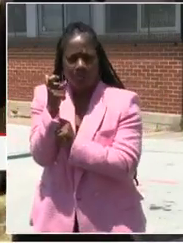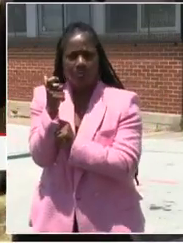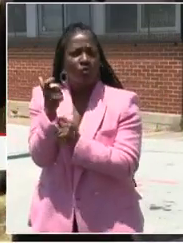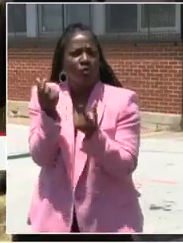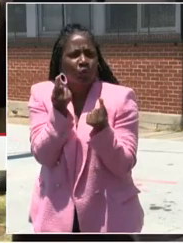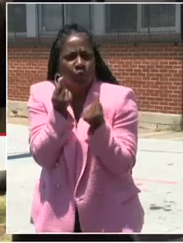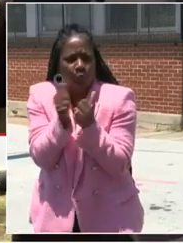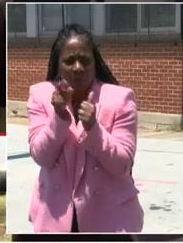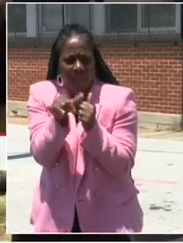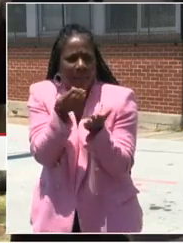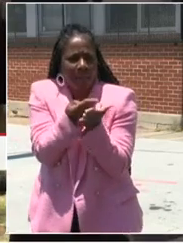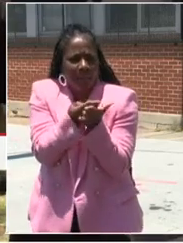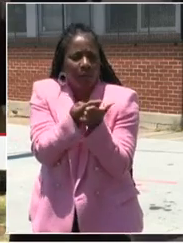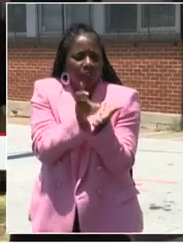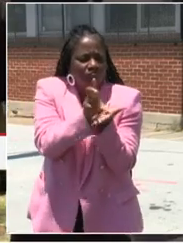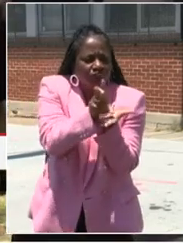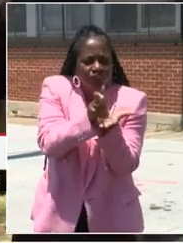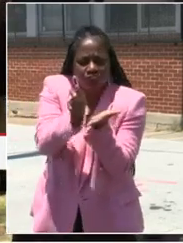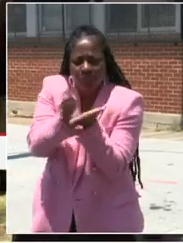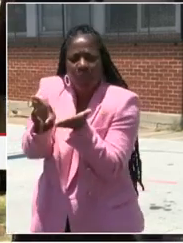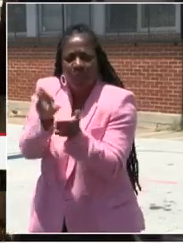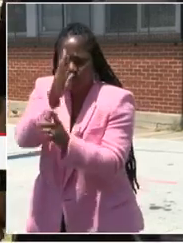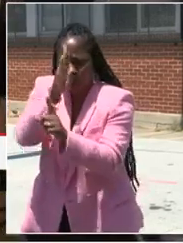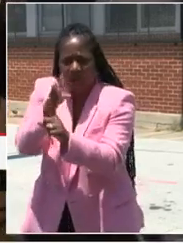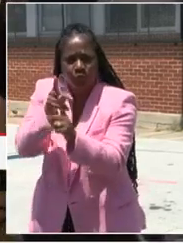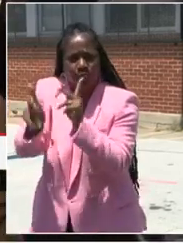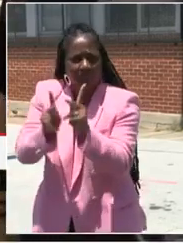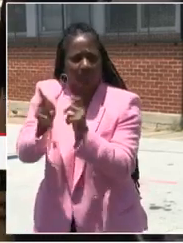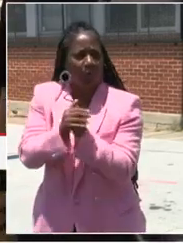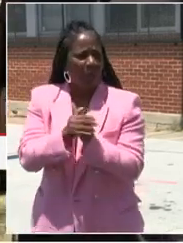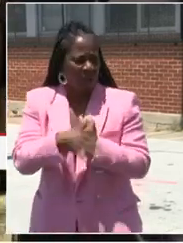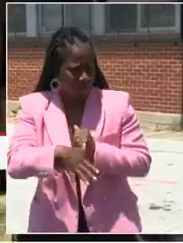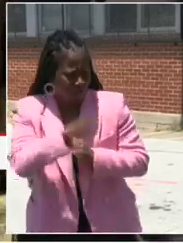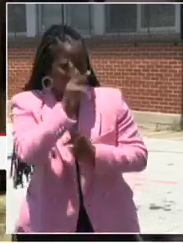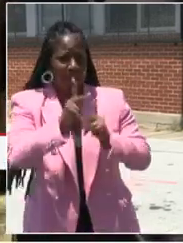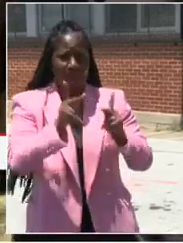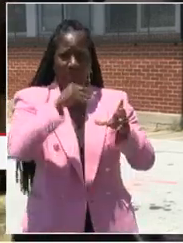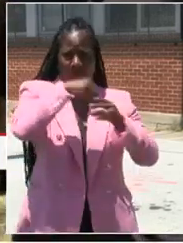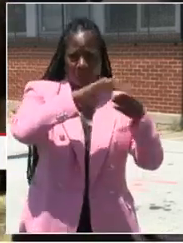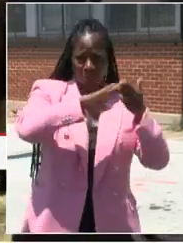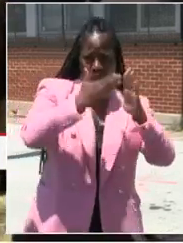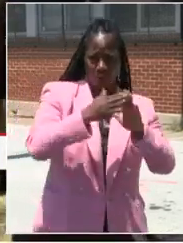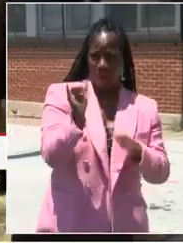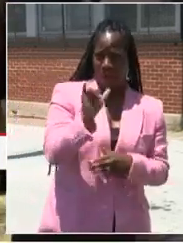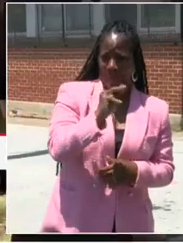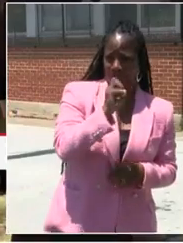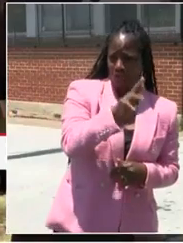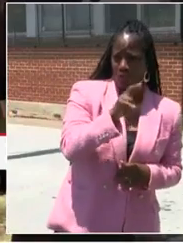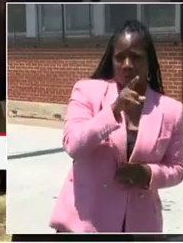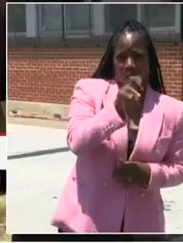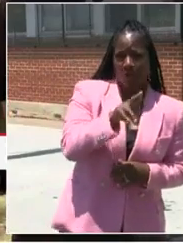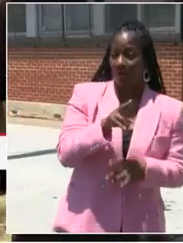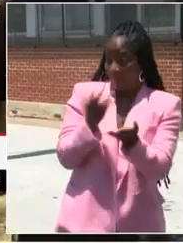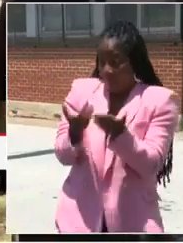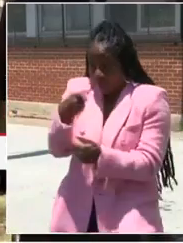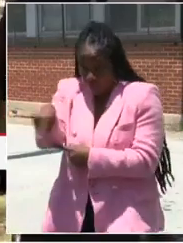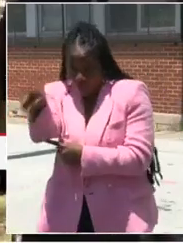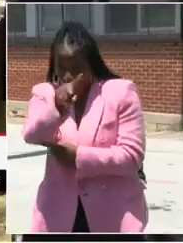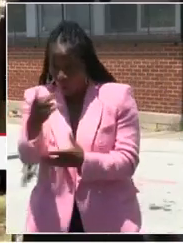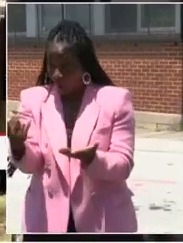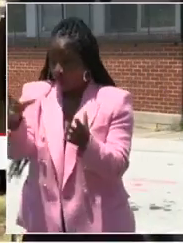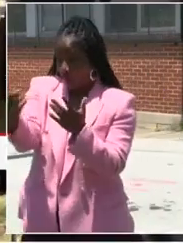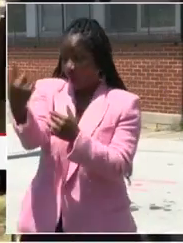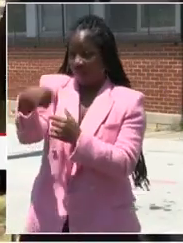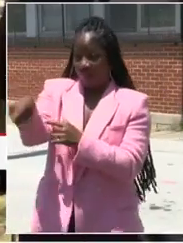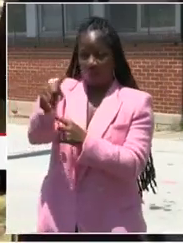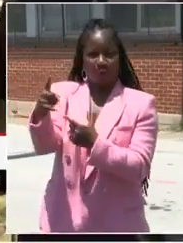in people, find people in our community like Mr. Miller. You may be like Mr. Miller. I run into people all the